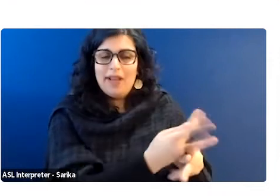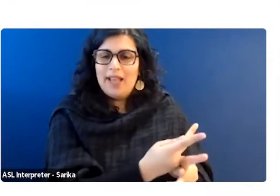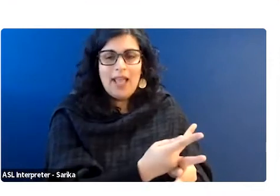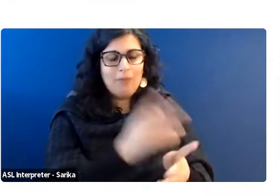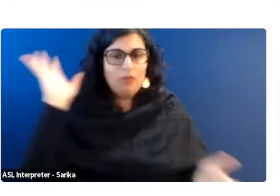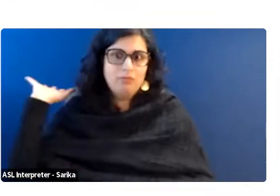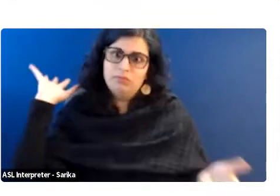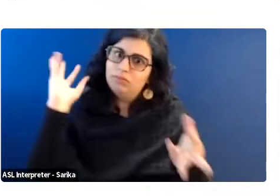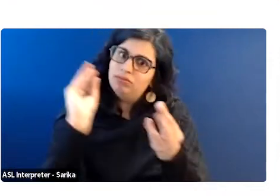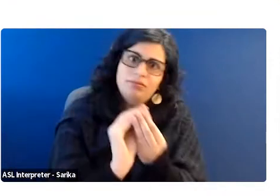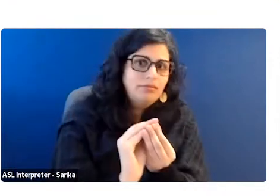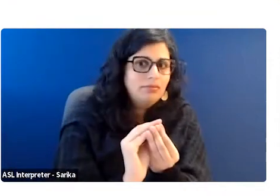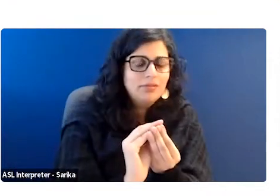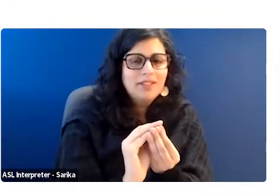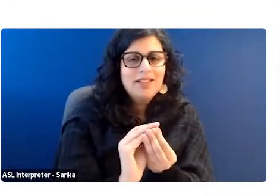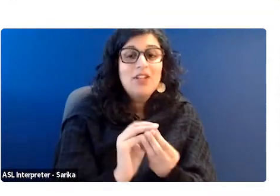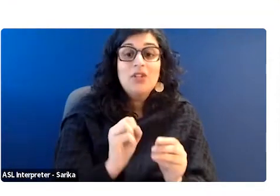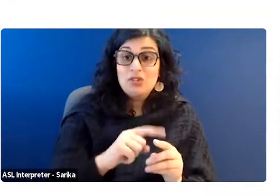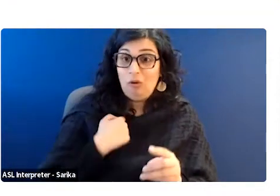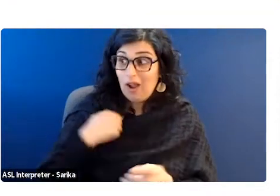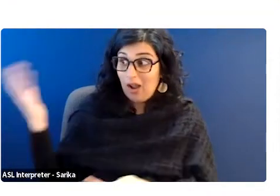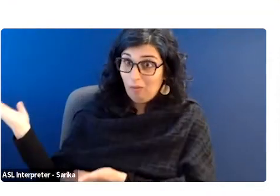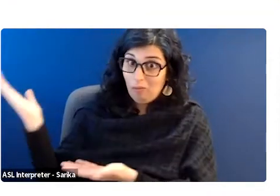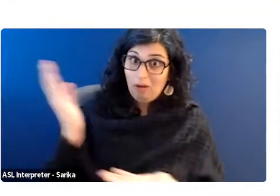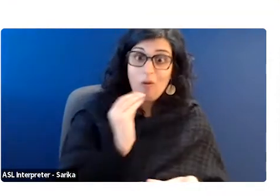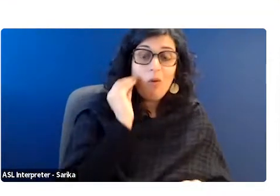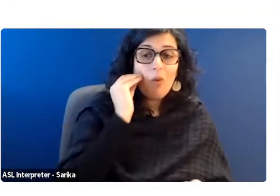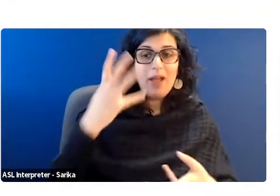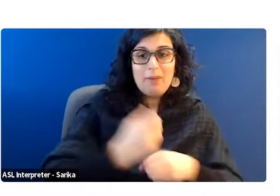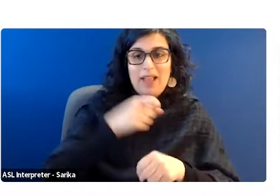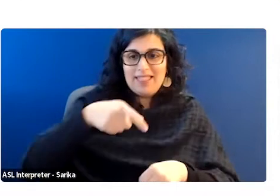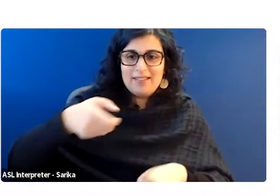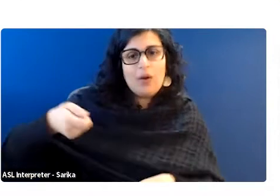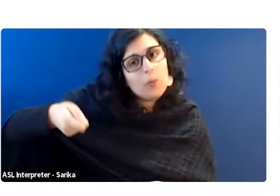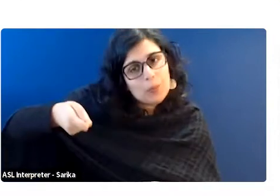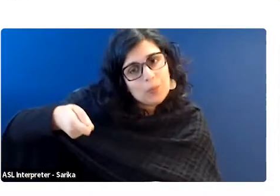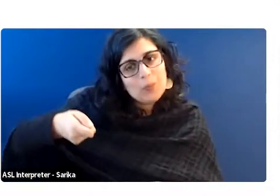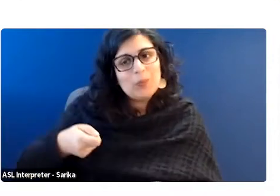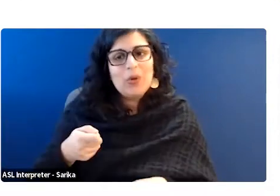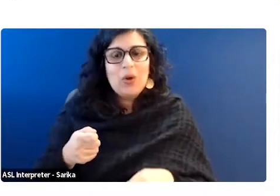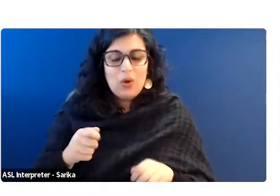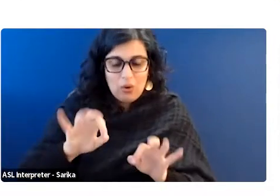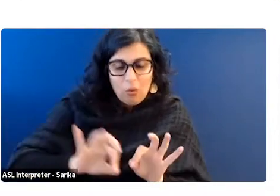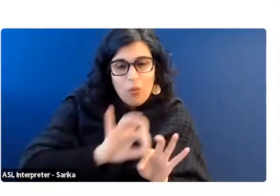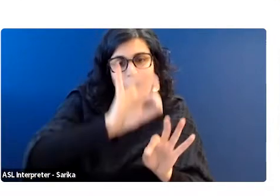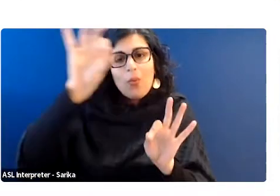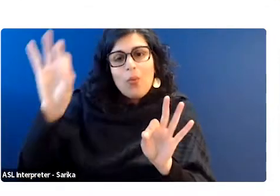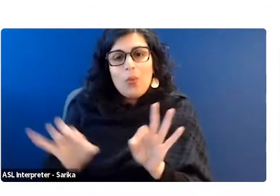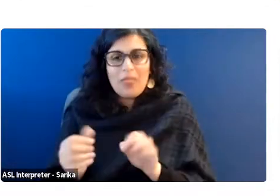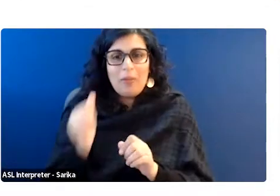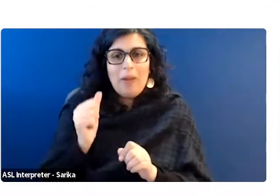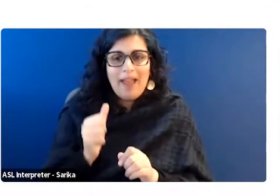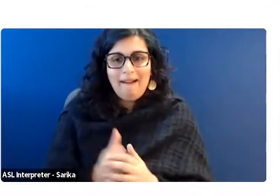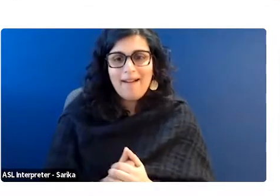and years ago. And so I brought them back home and decided to make this little pouch with like a zippered back.